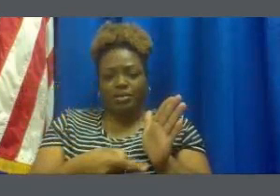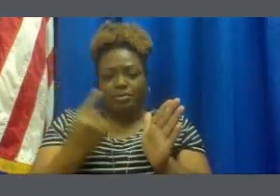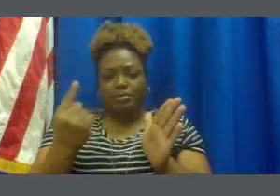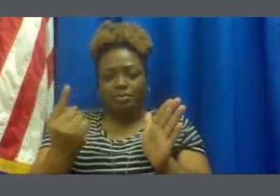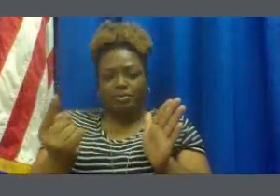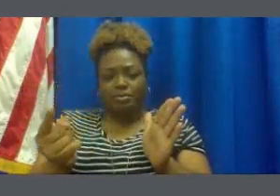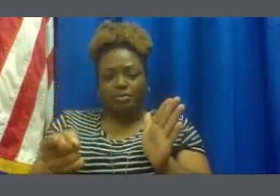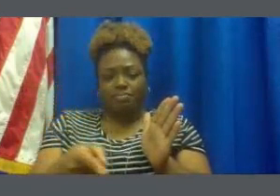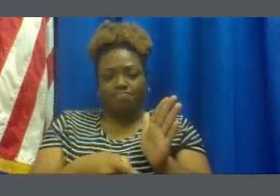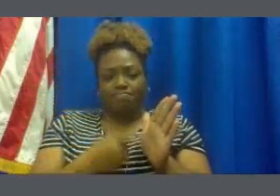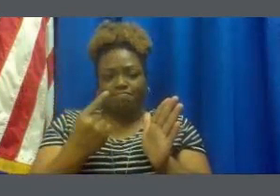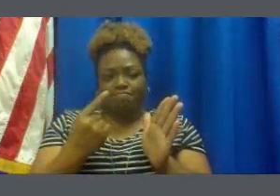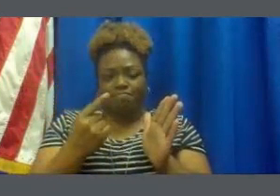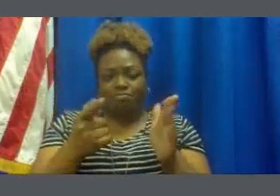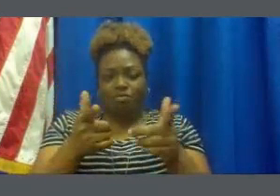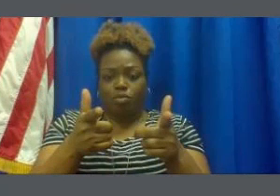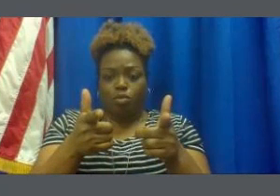Hardly.